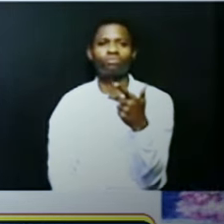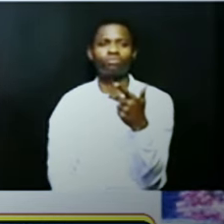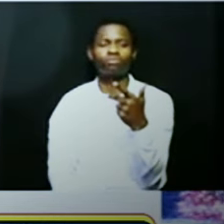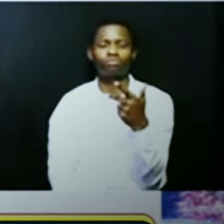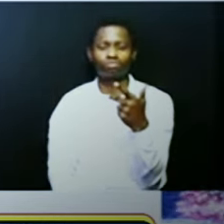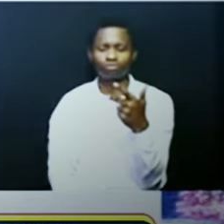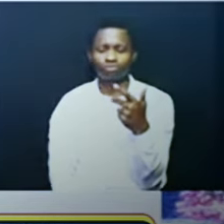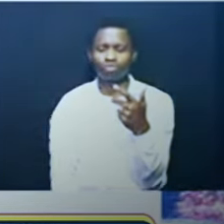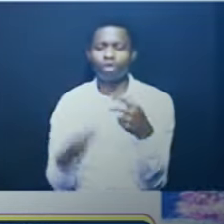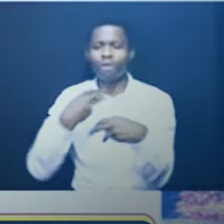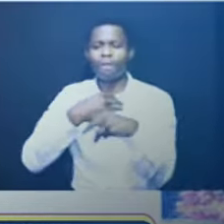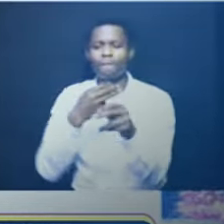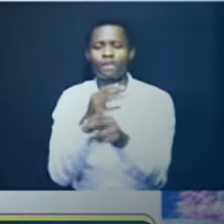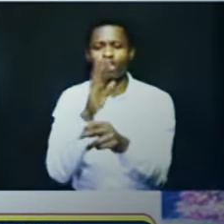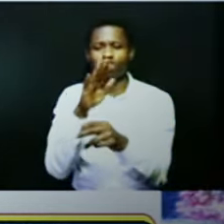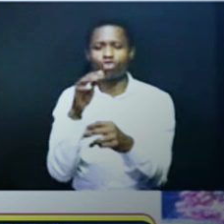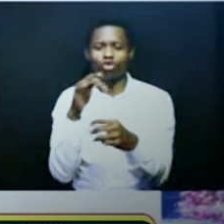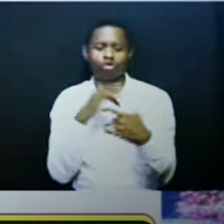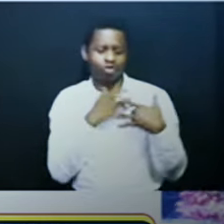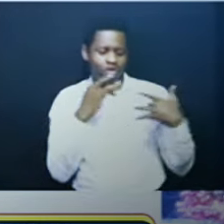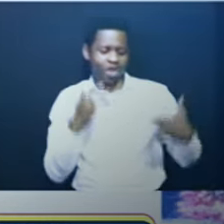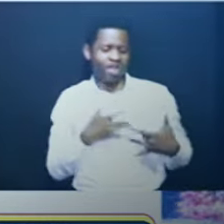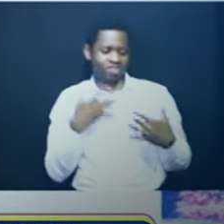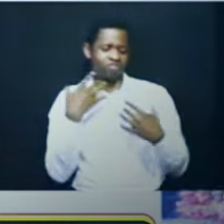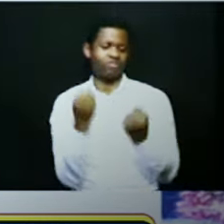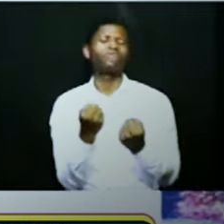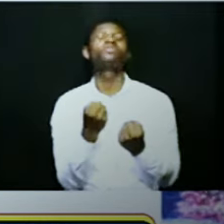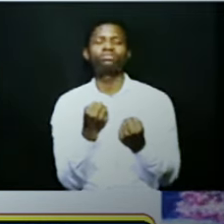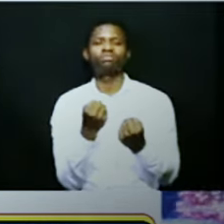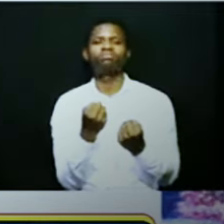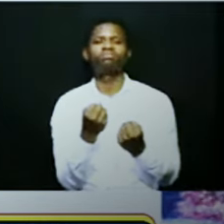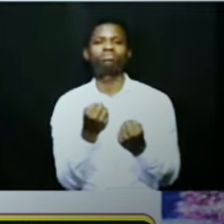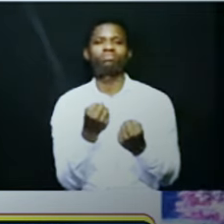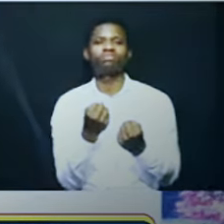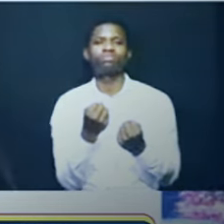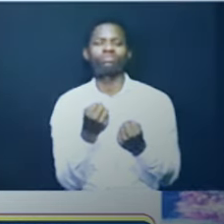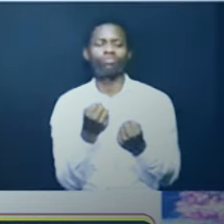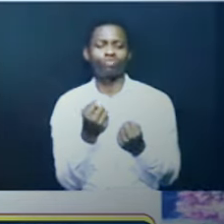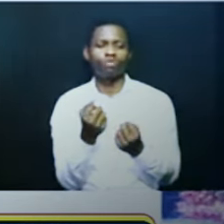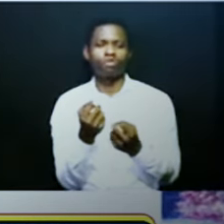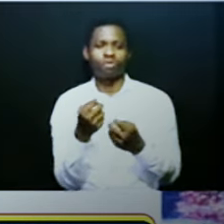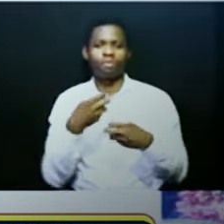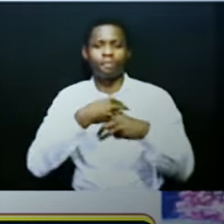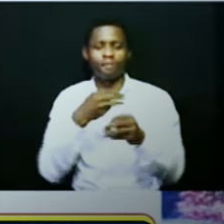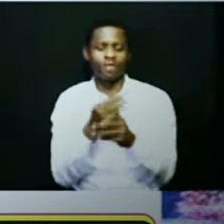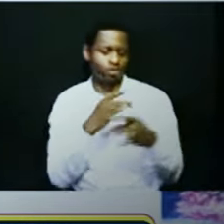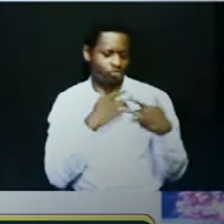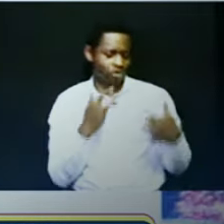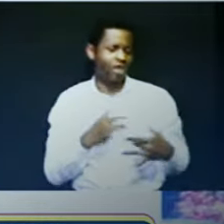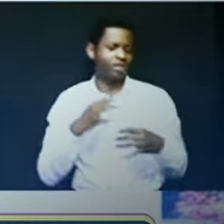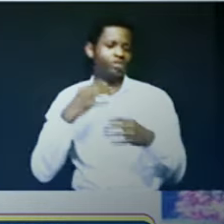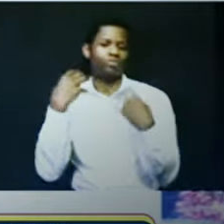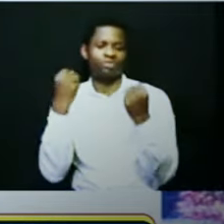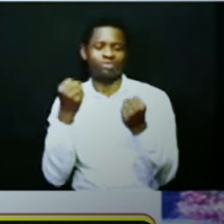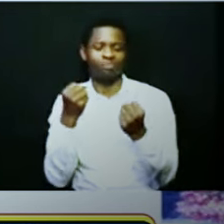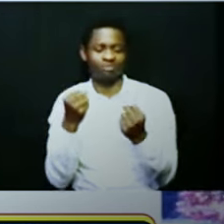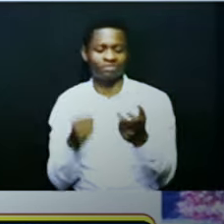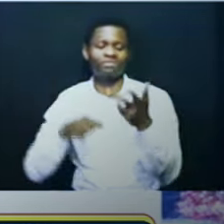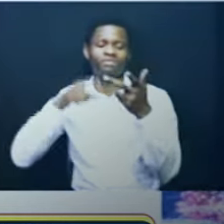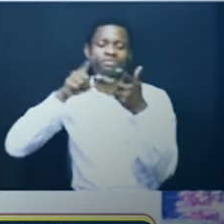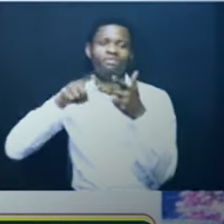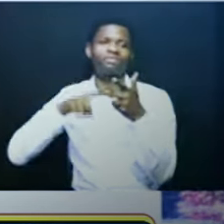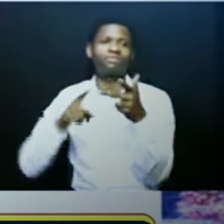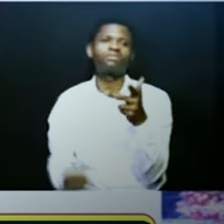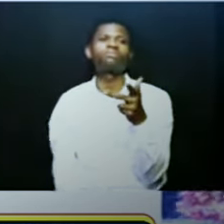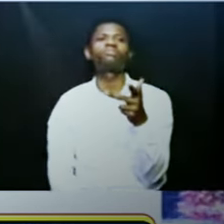Reposition your heart. Modian mawakuma yina ye and answer what. Reposition your hands. Number